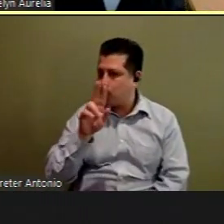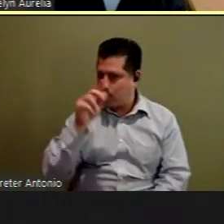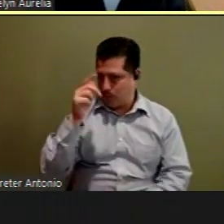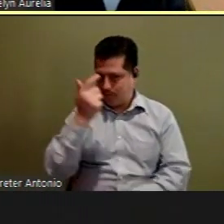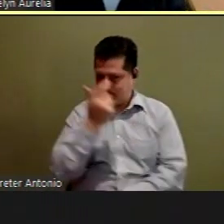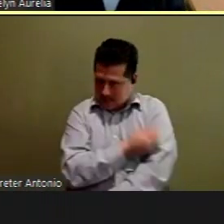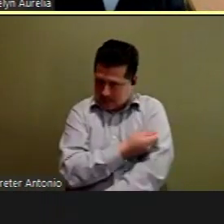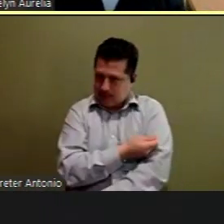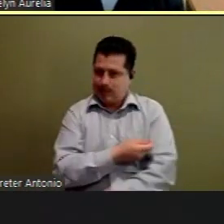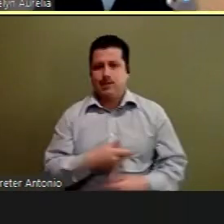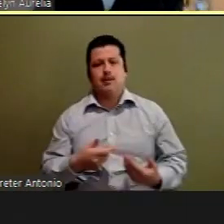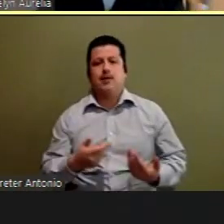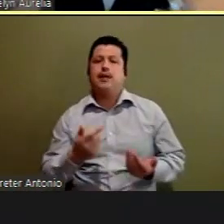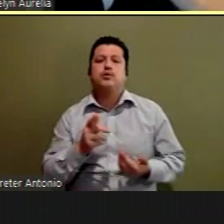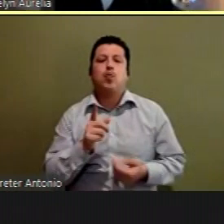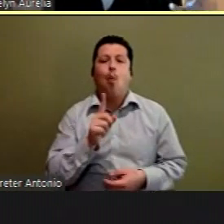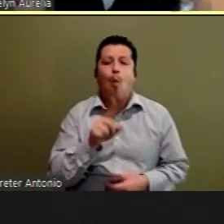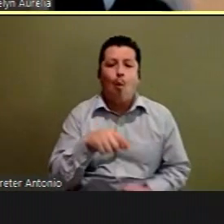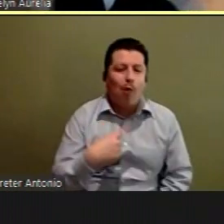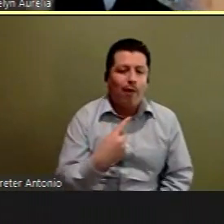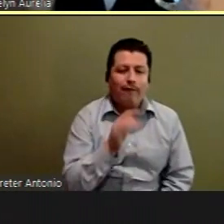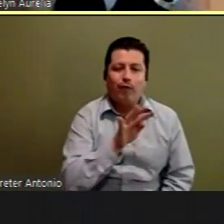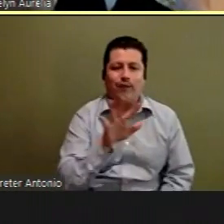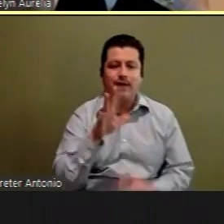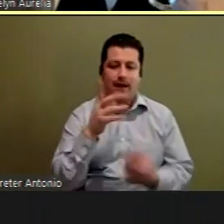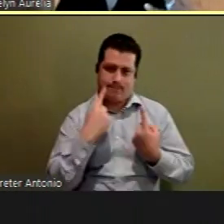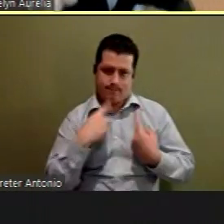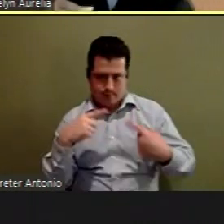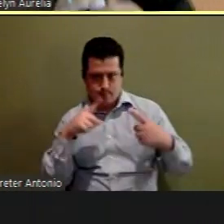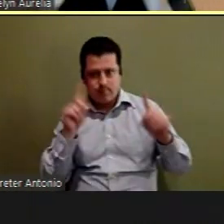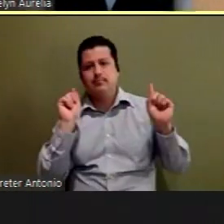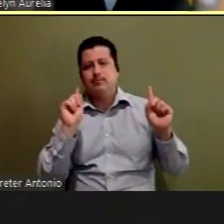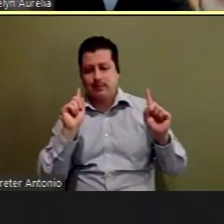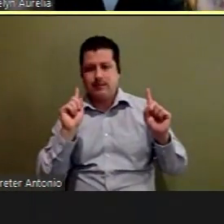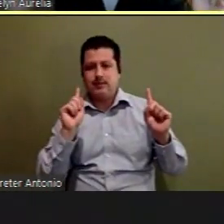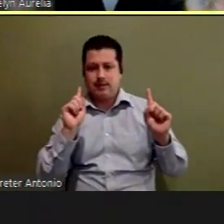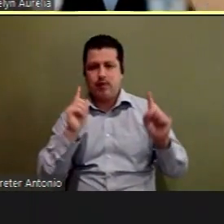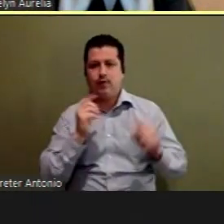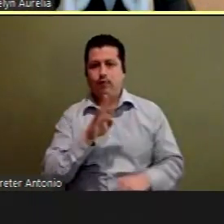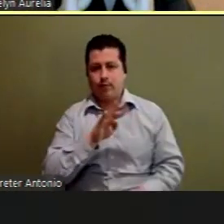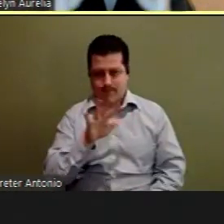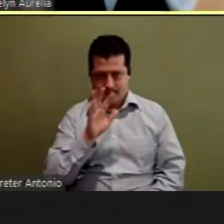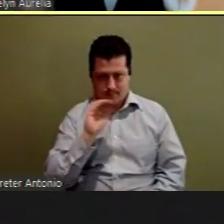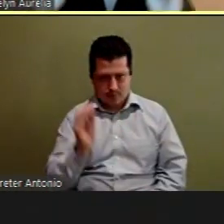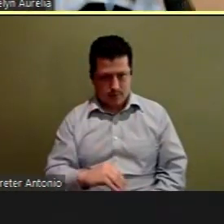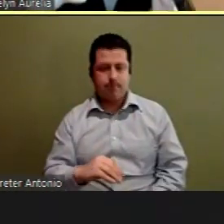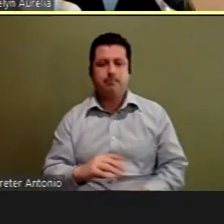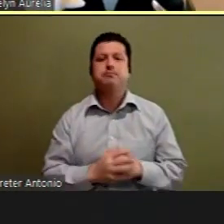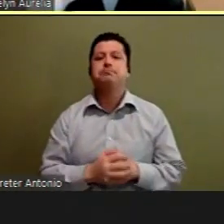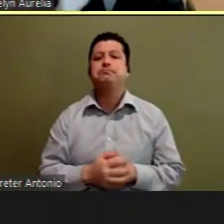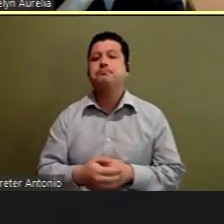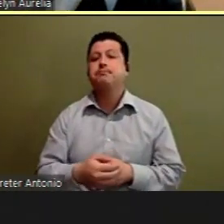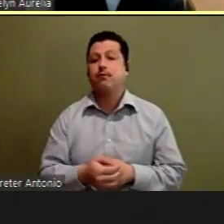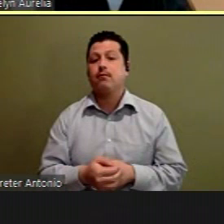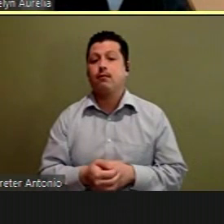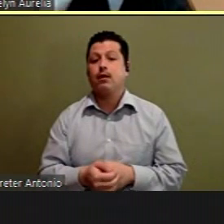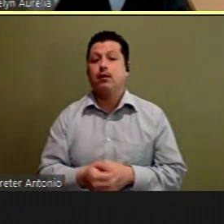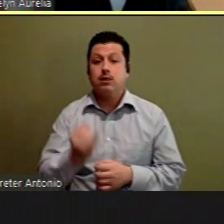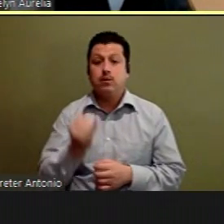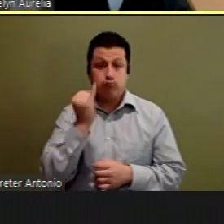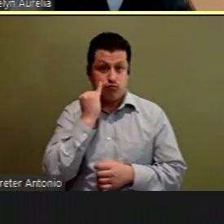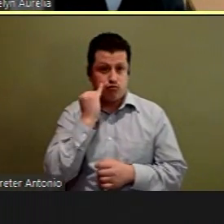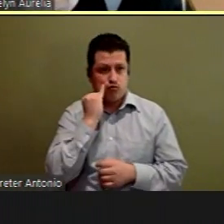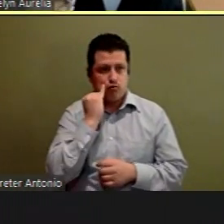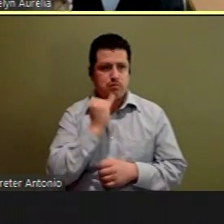year. So say the virus needs to have like 300 different replications or 300